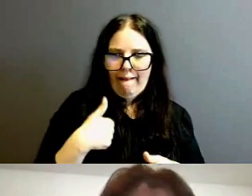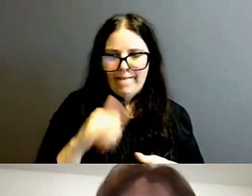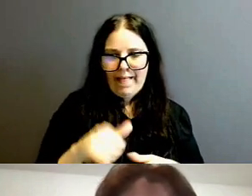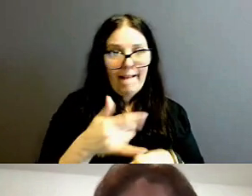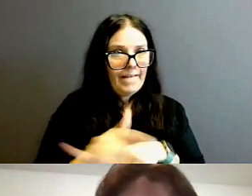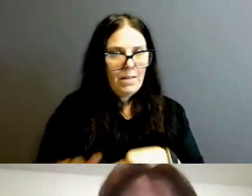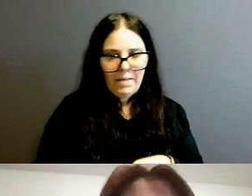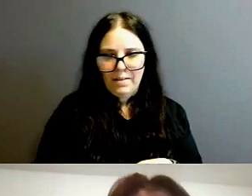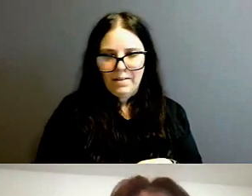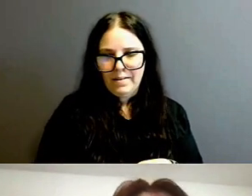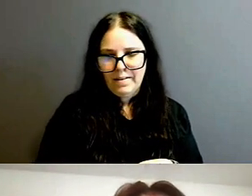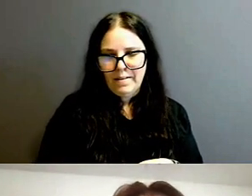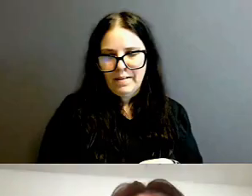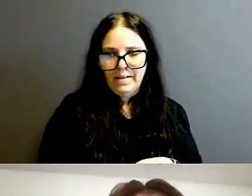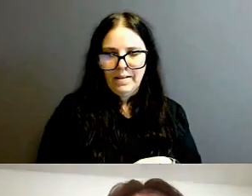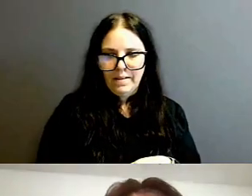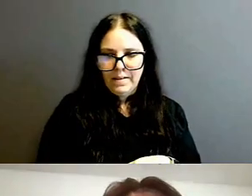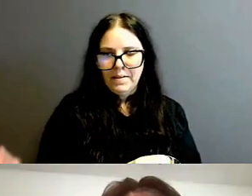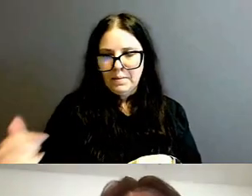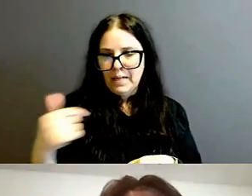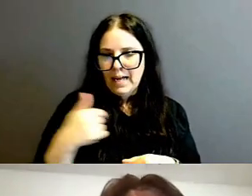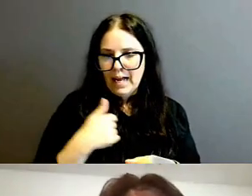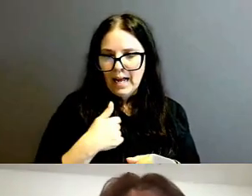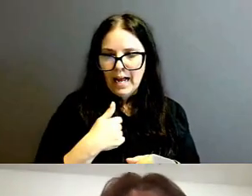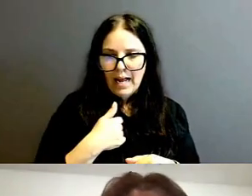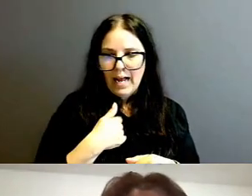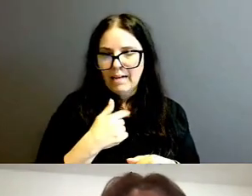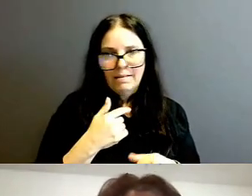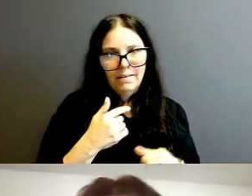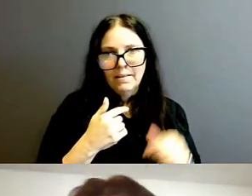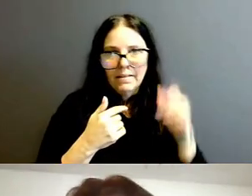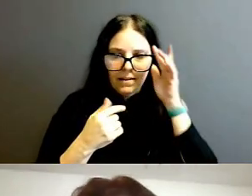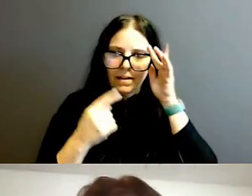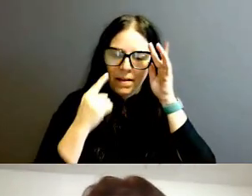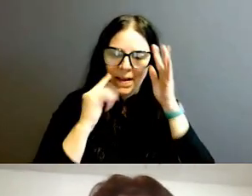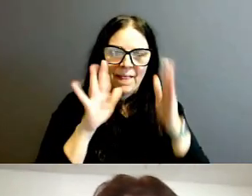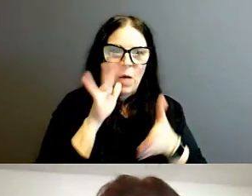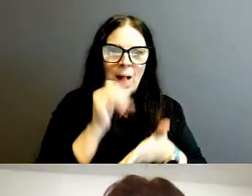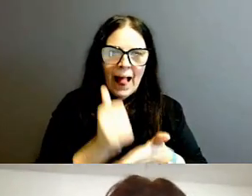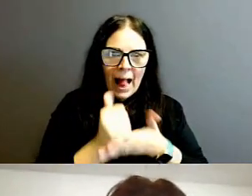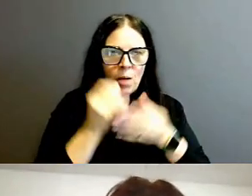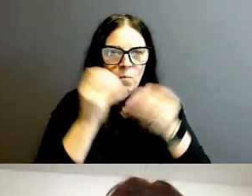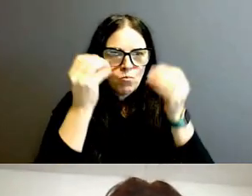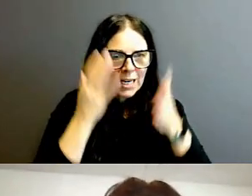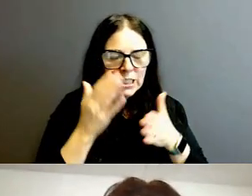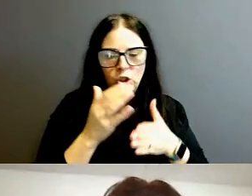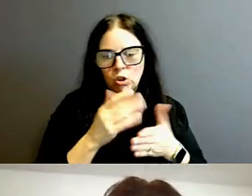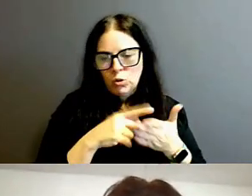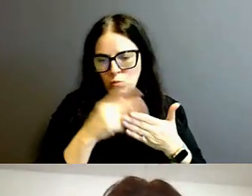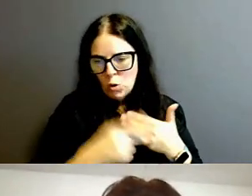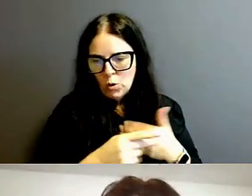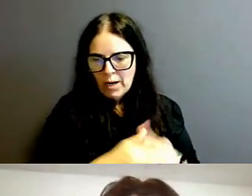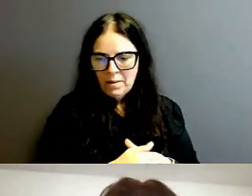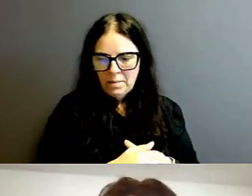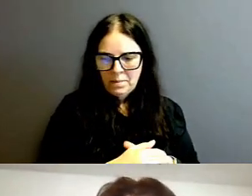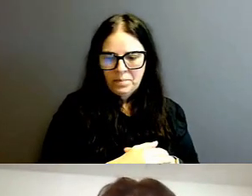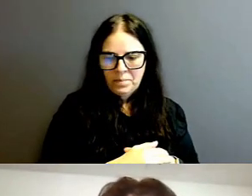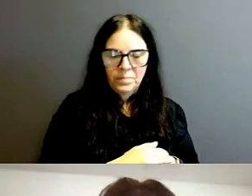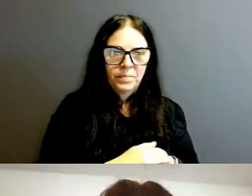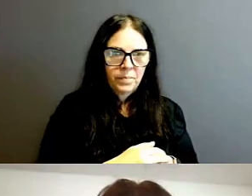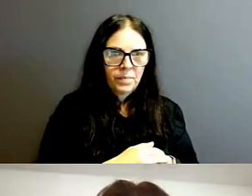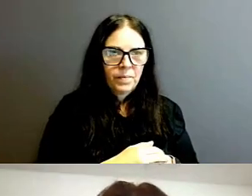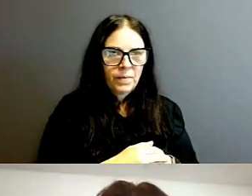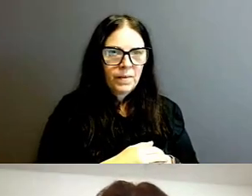I'm marketing my stuff, but I think that would be really helpful for practitioners and programs too. Well, this is about marketing. This is about